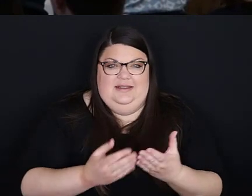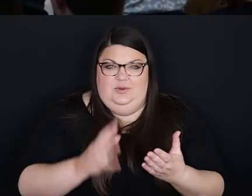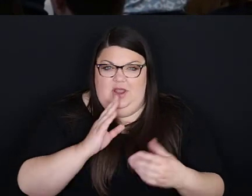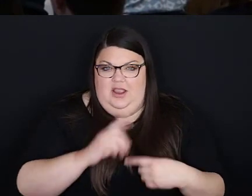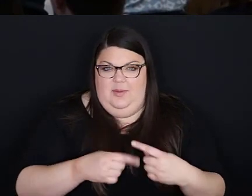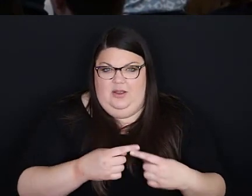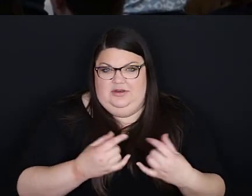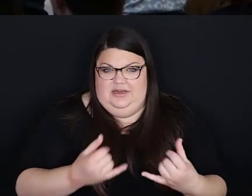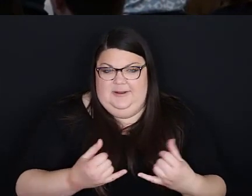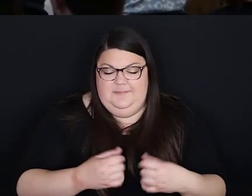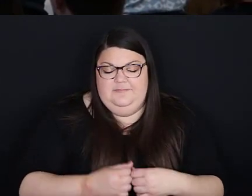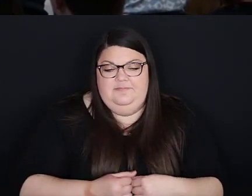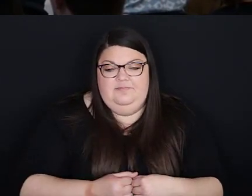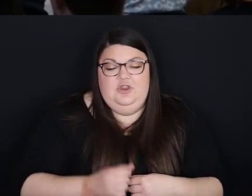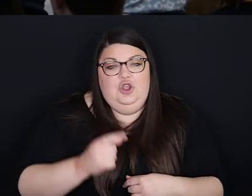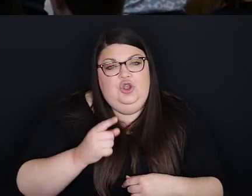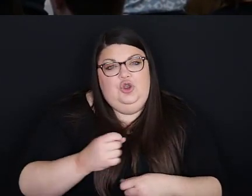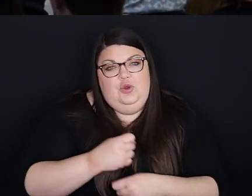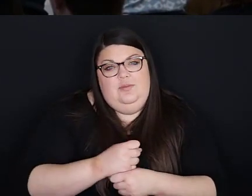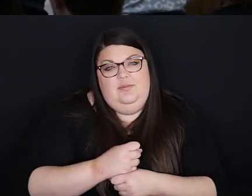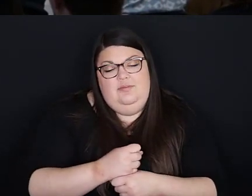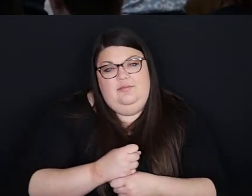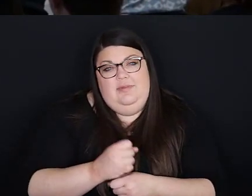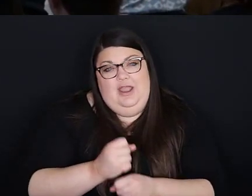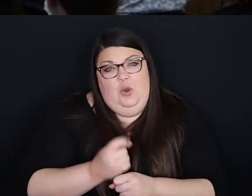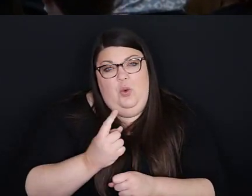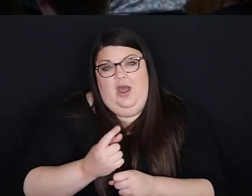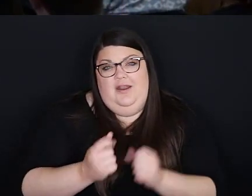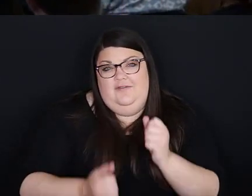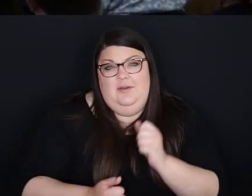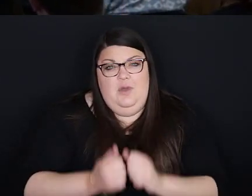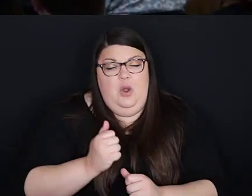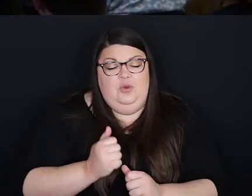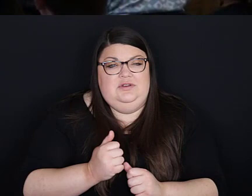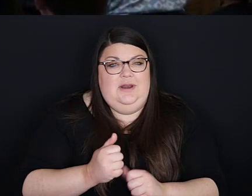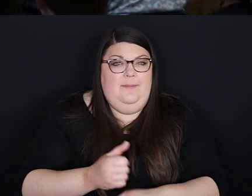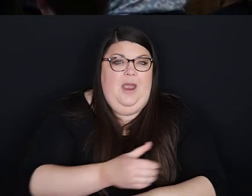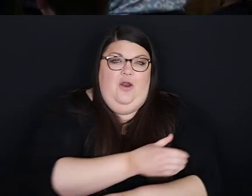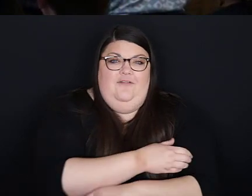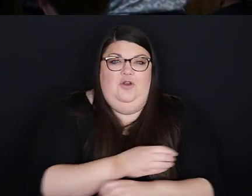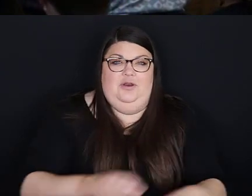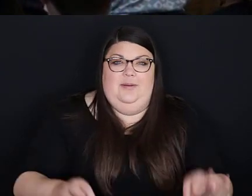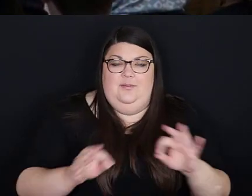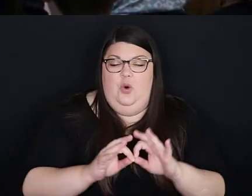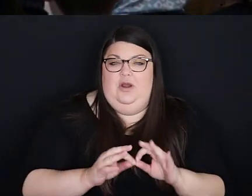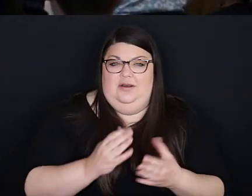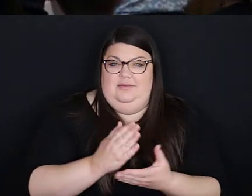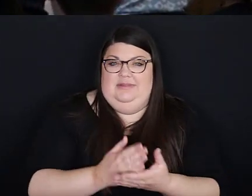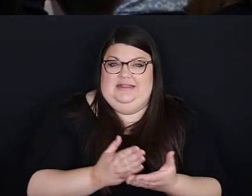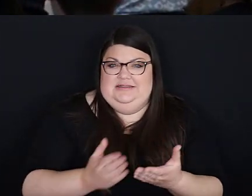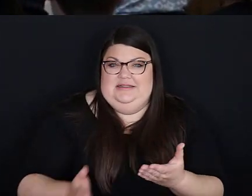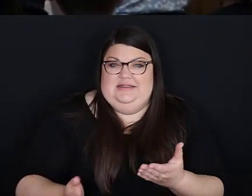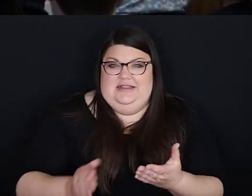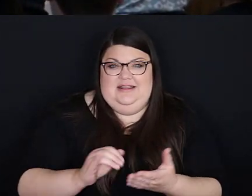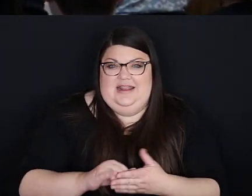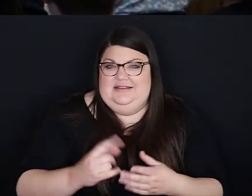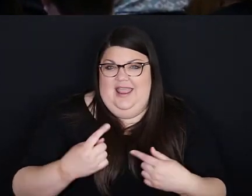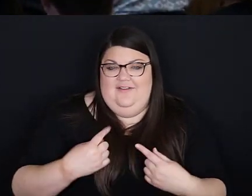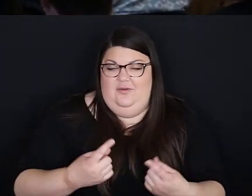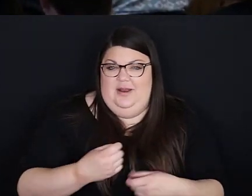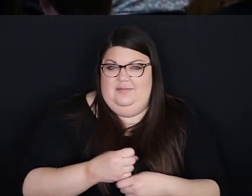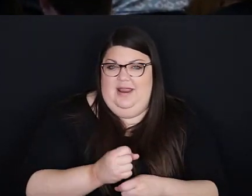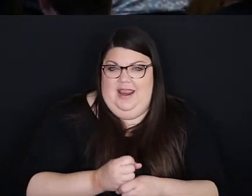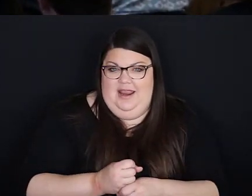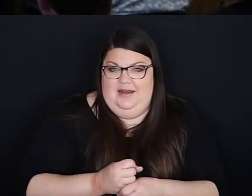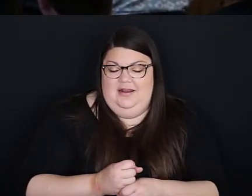about today. You make one of the most powerful and important pieces that has ever been